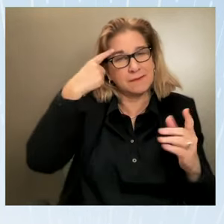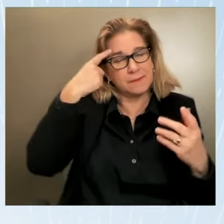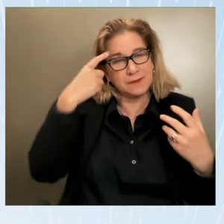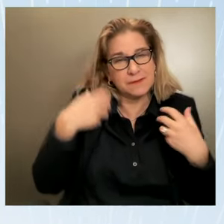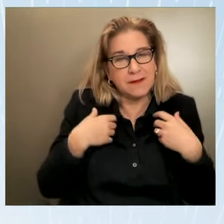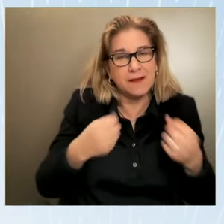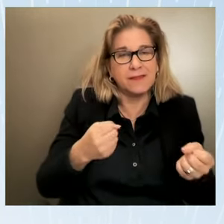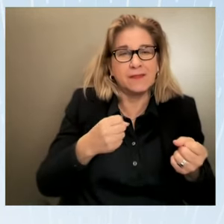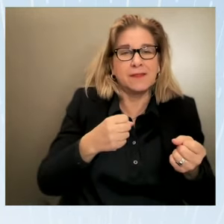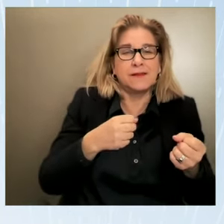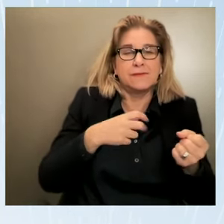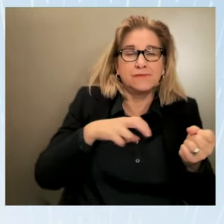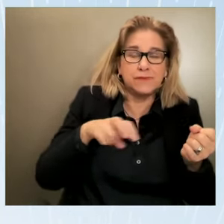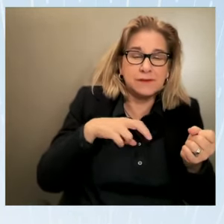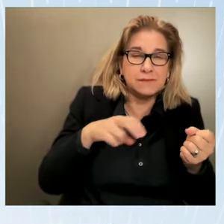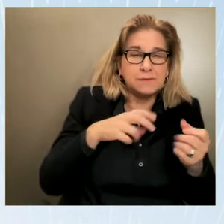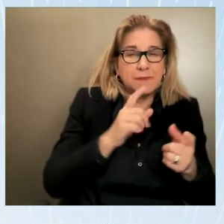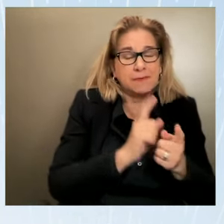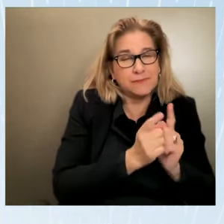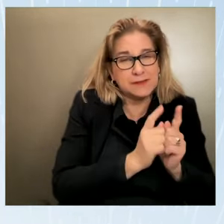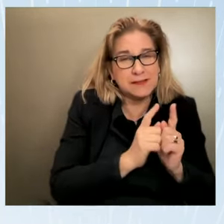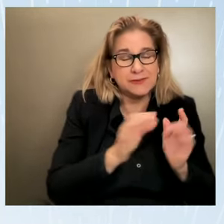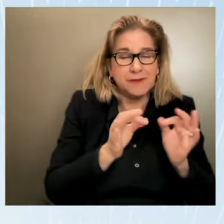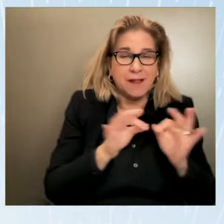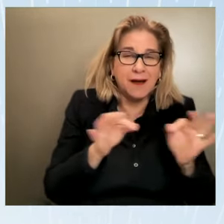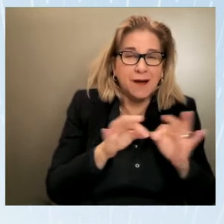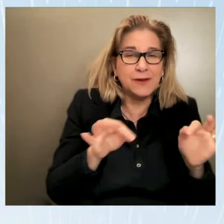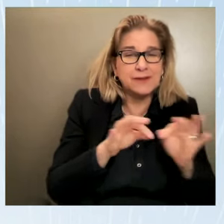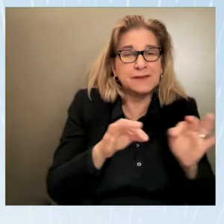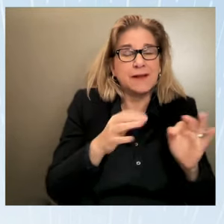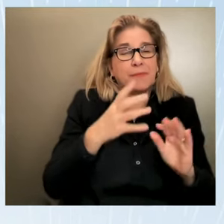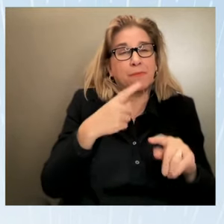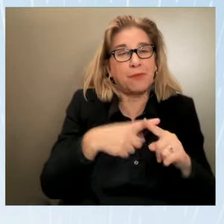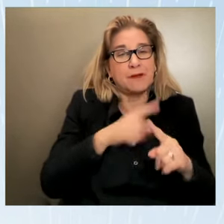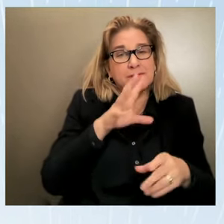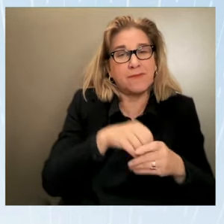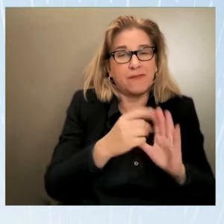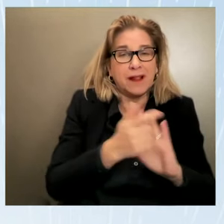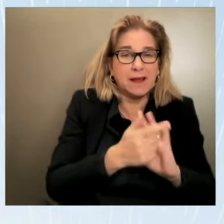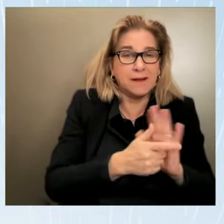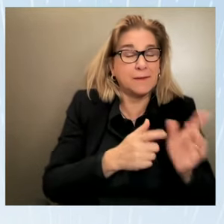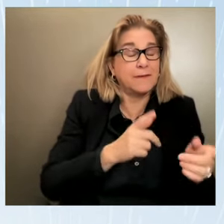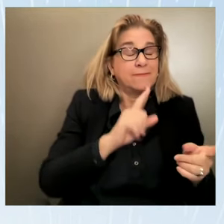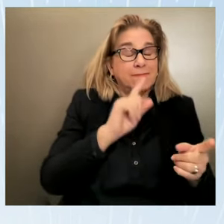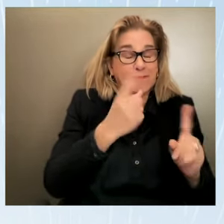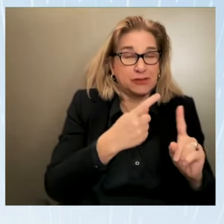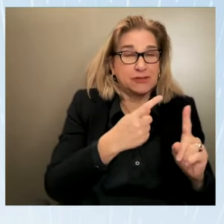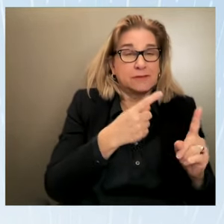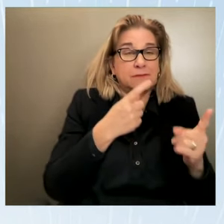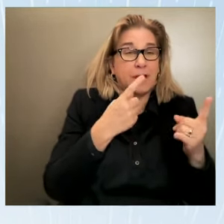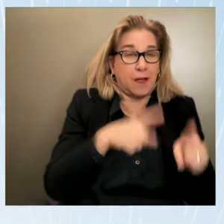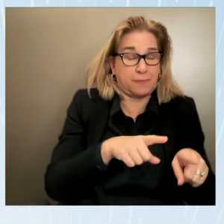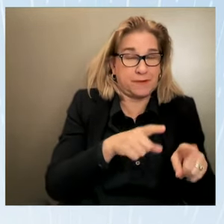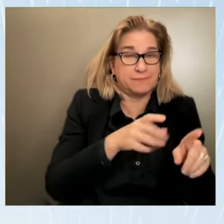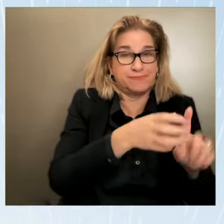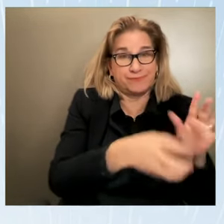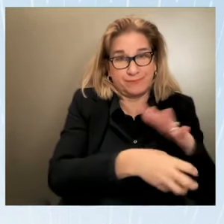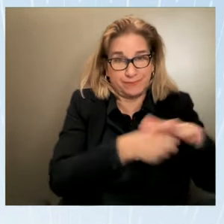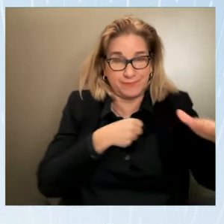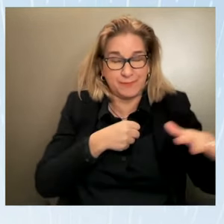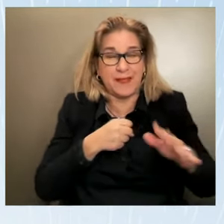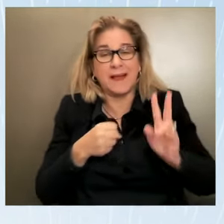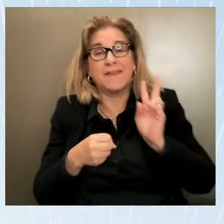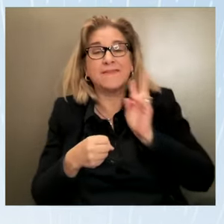from victim to survivor. We also have child and adolescent forensic interviewers who are